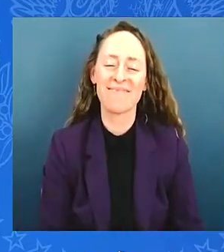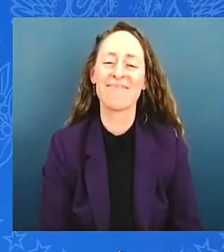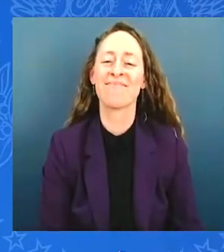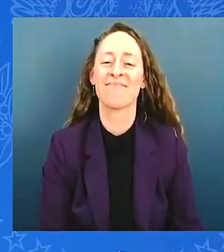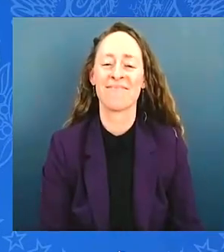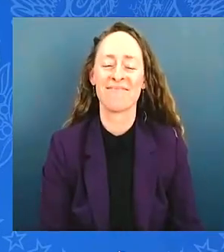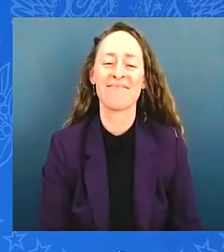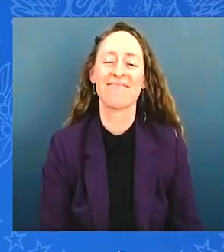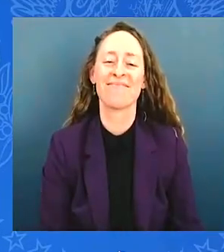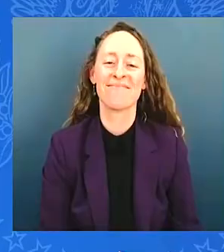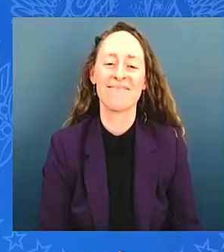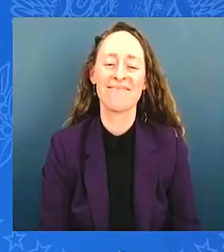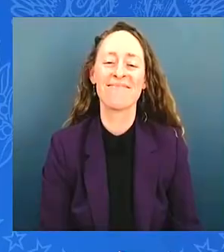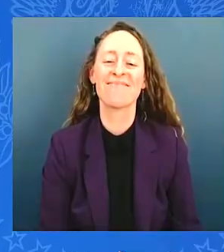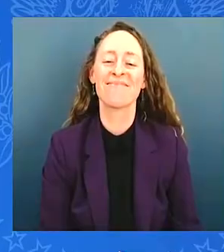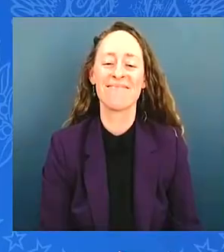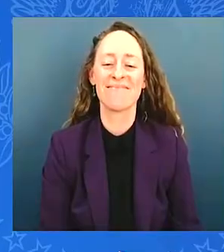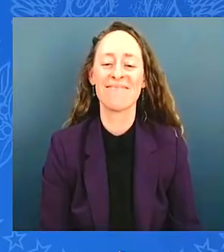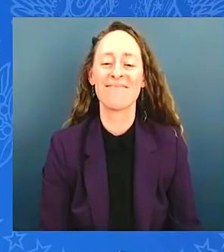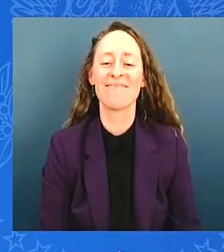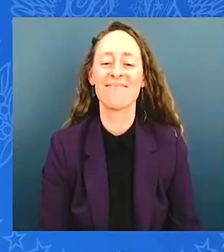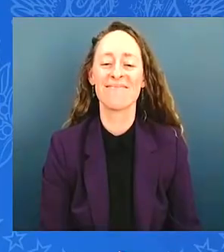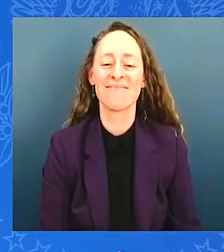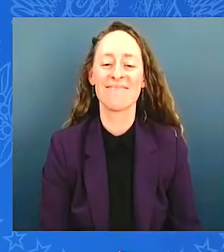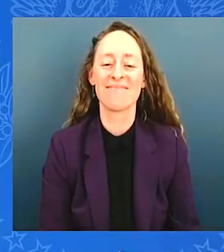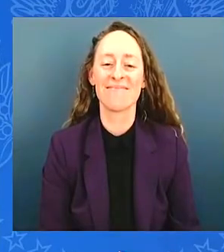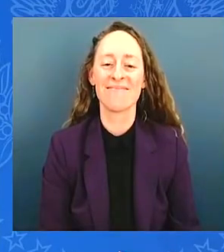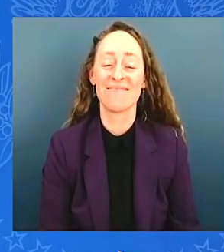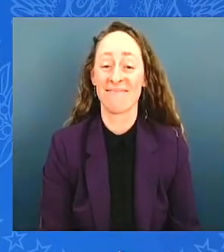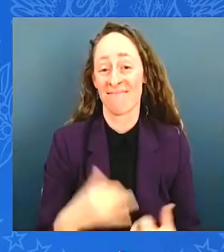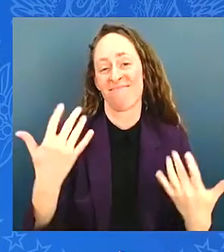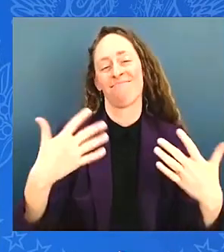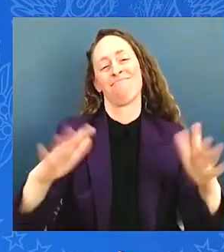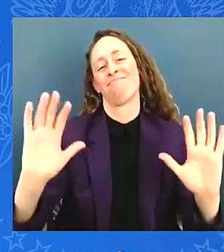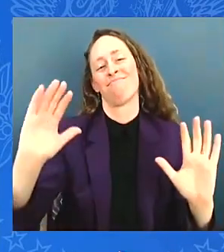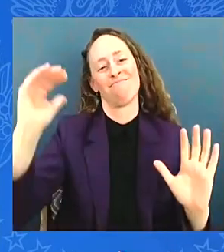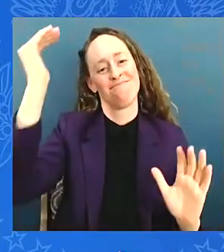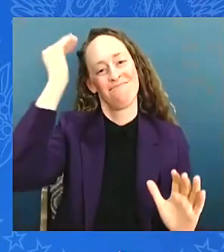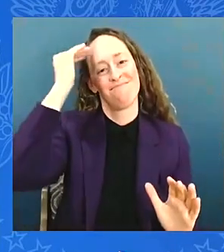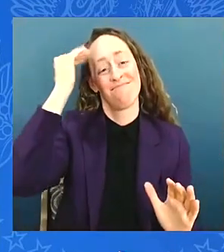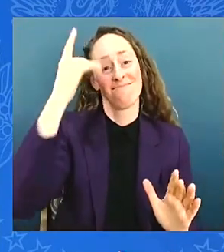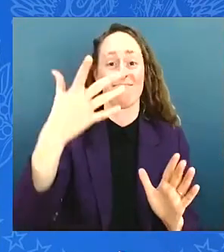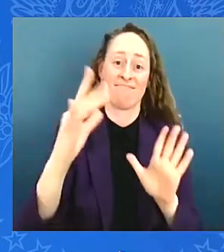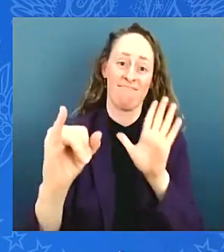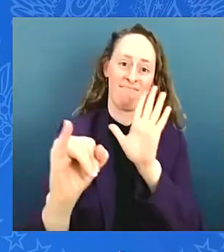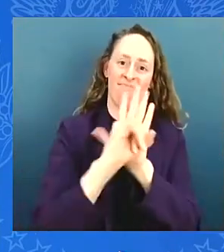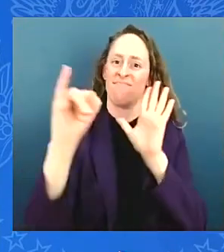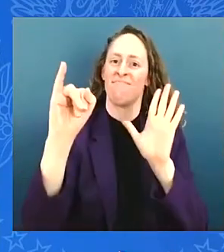And now there's no doubt at all about who are the blue bloods of basketball.